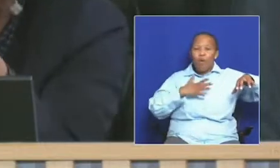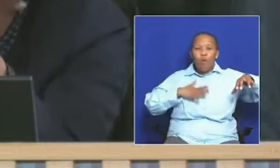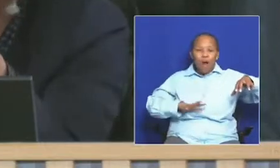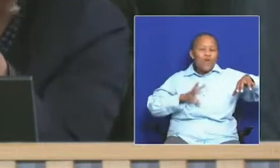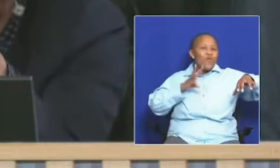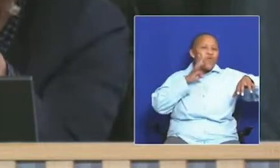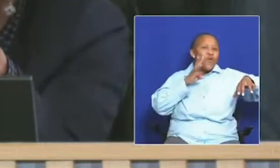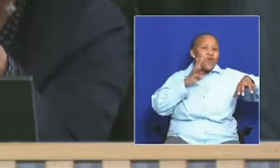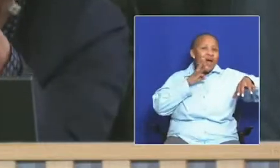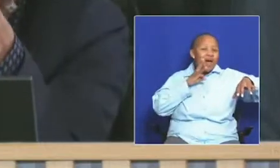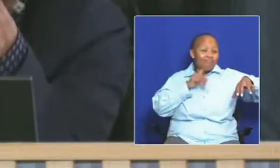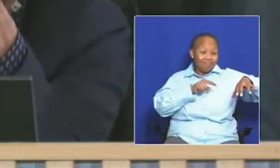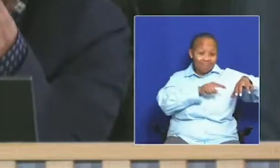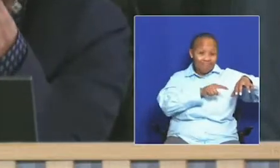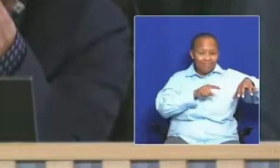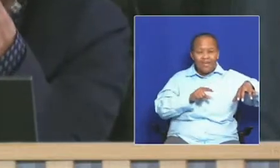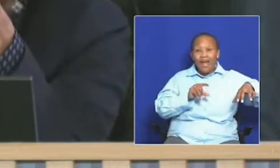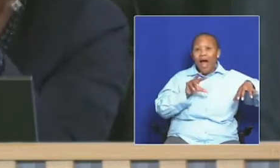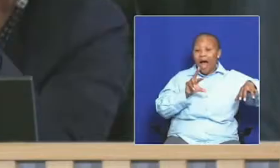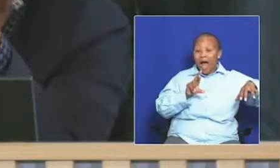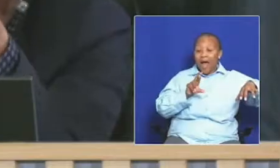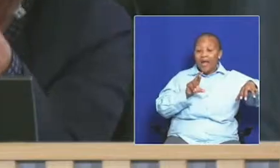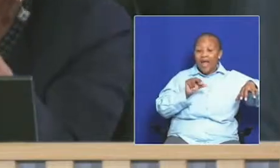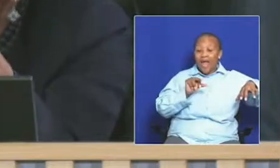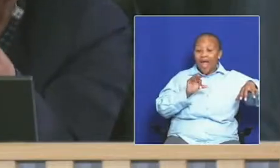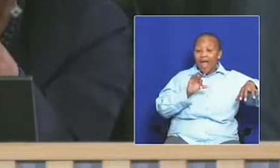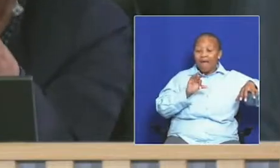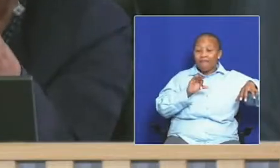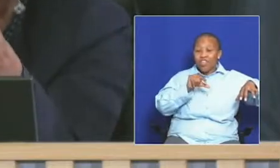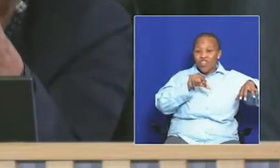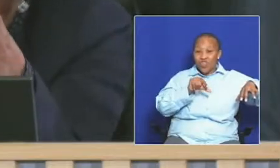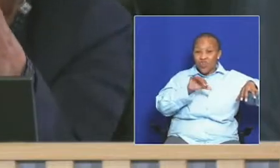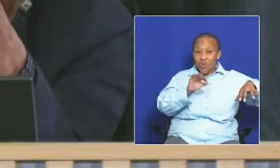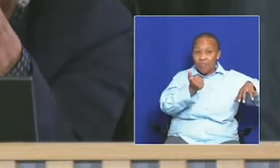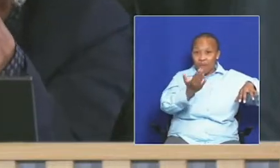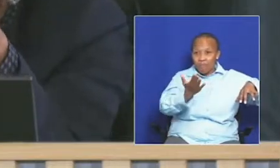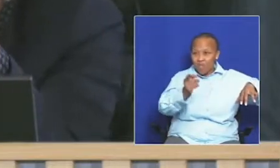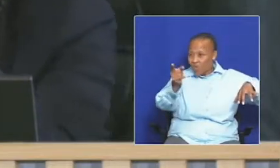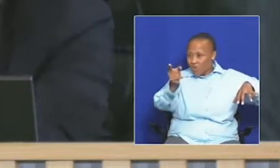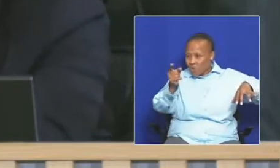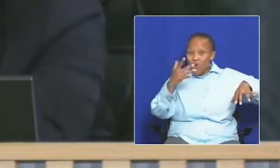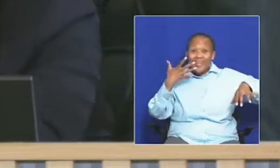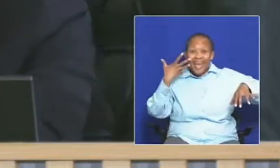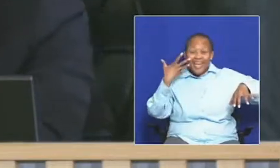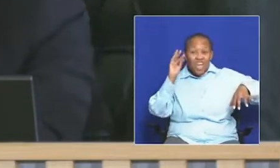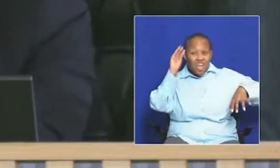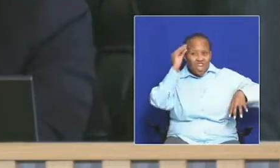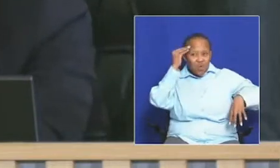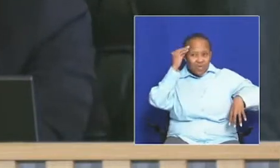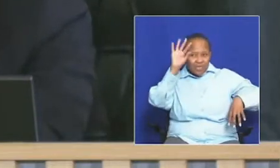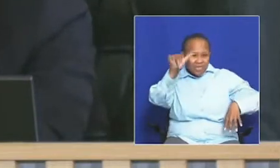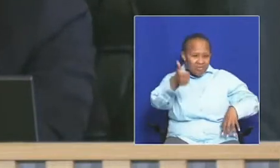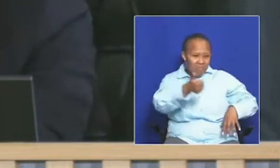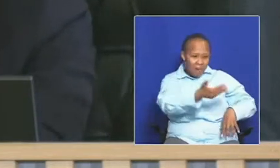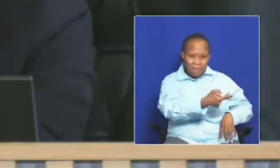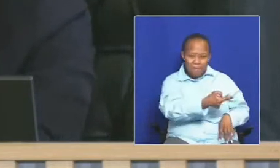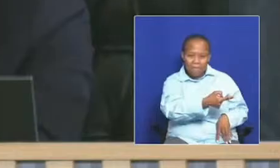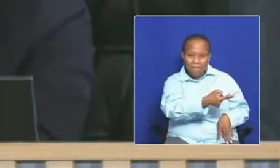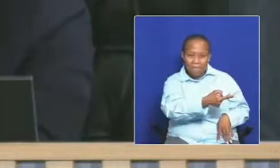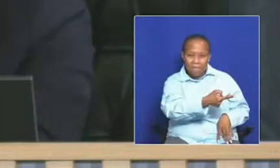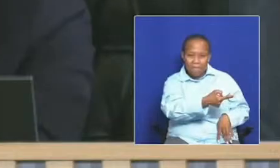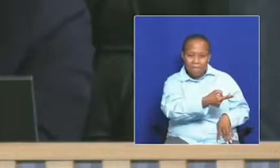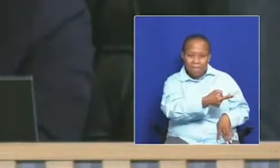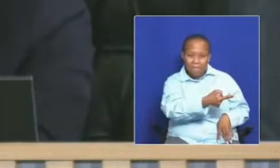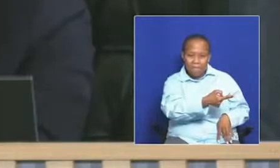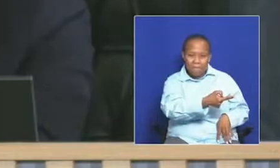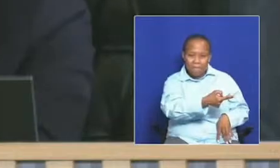are interested to submit an RFQ. Can you just explain where does